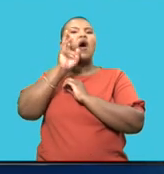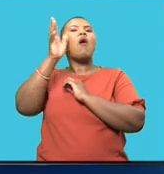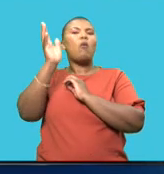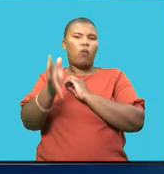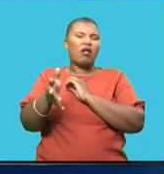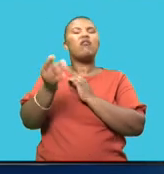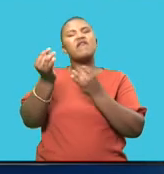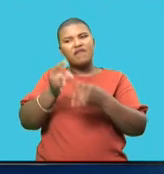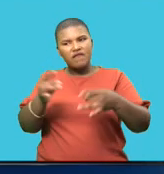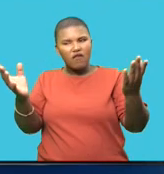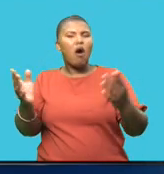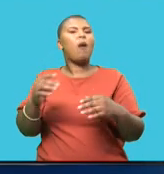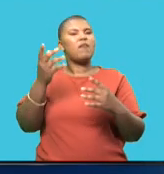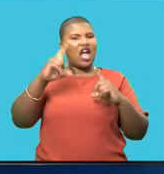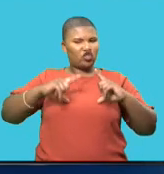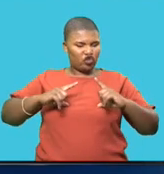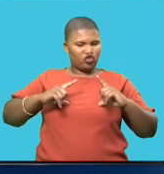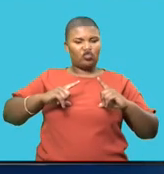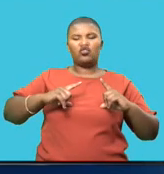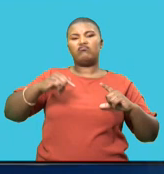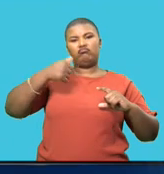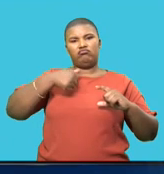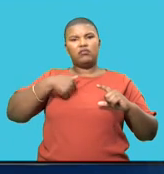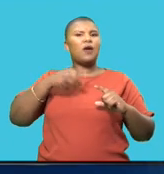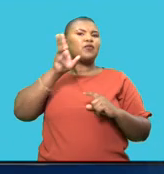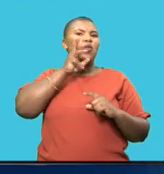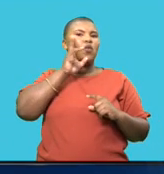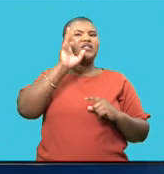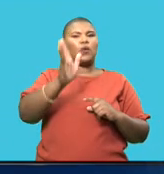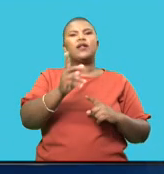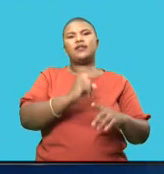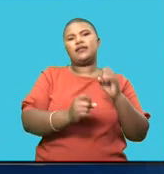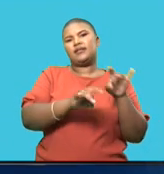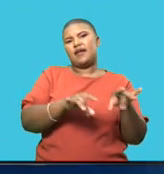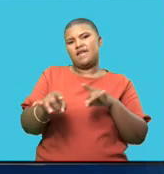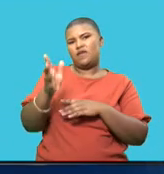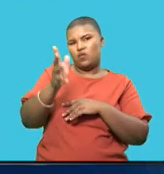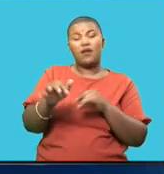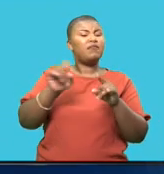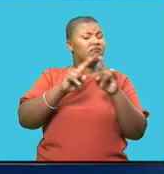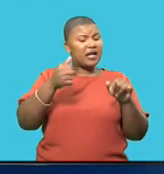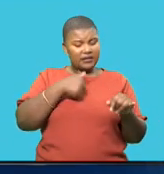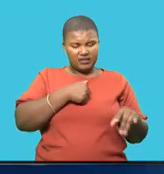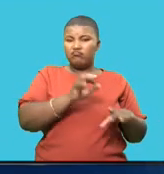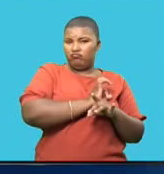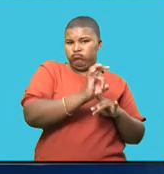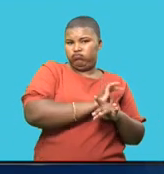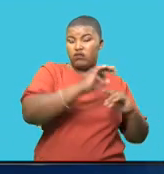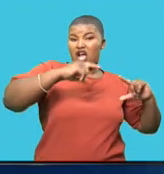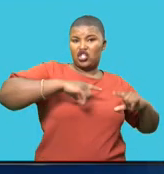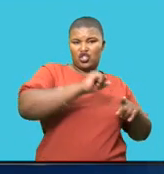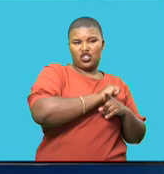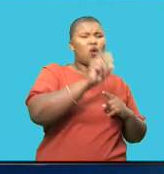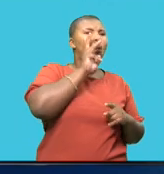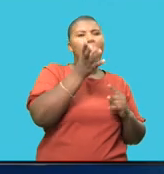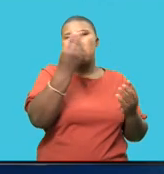le di-issues with water today, a few days back. But we had to make contingency plan ya hore metsi re tlo wa